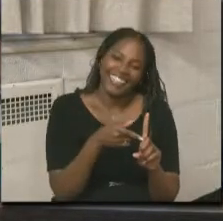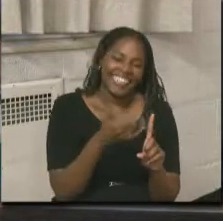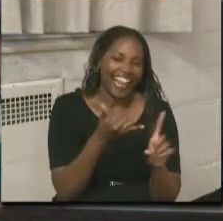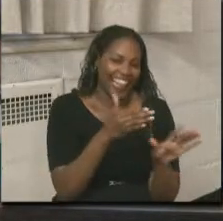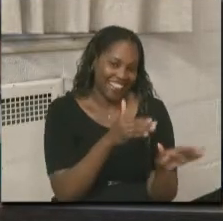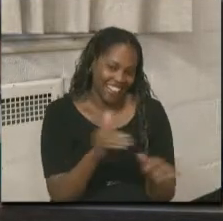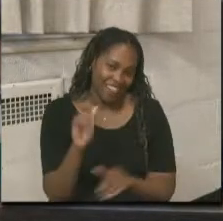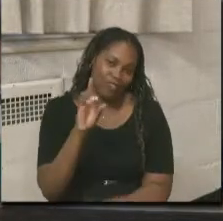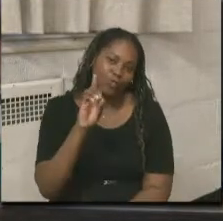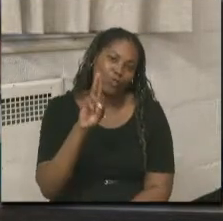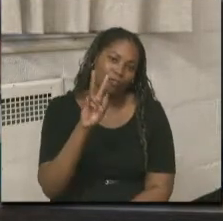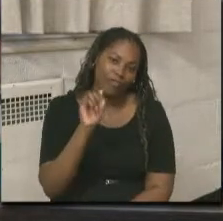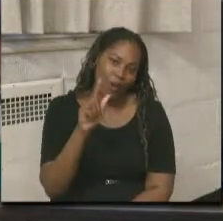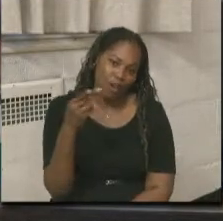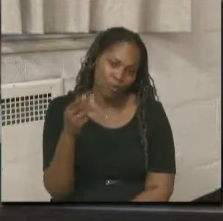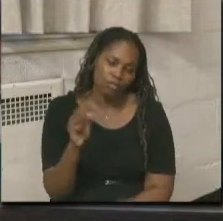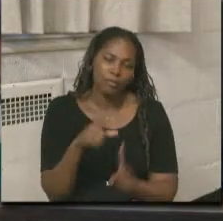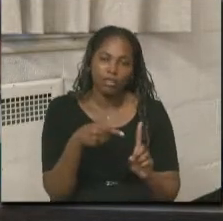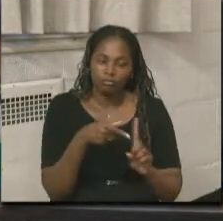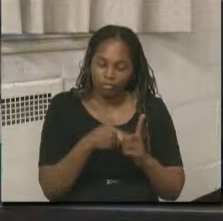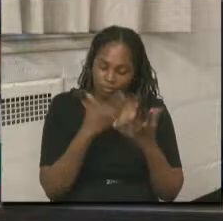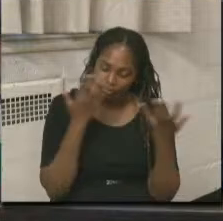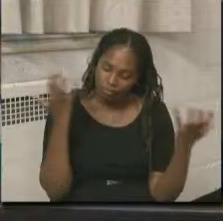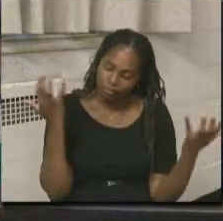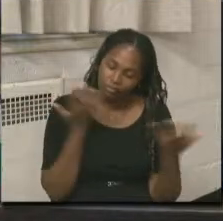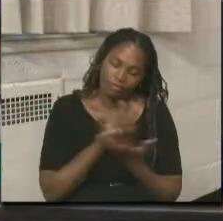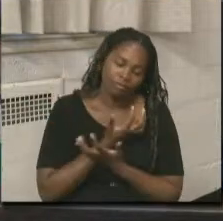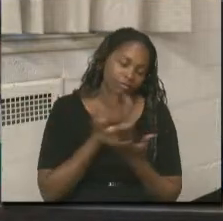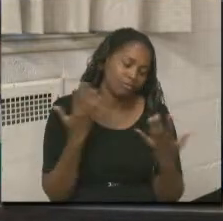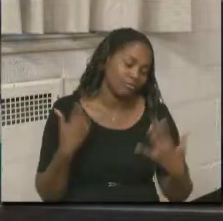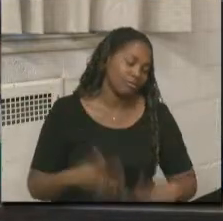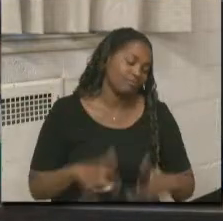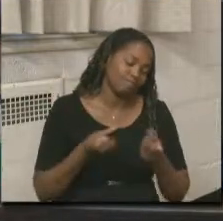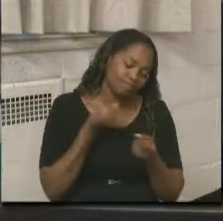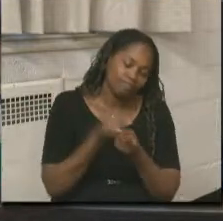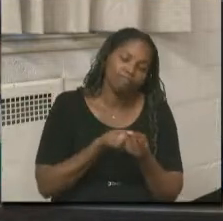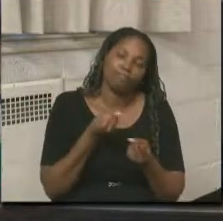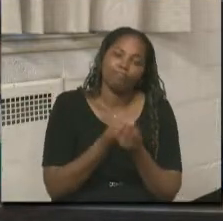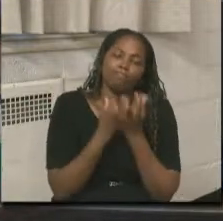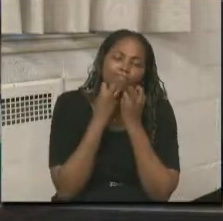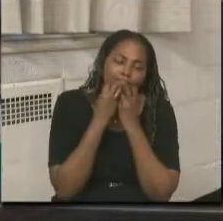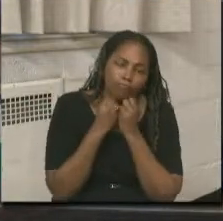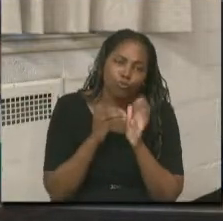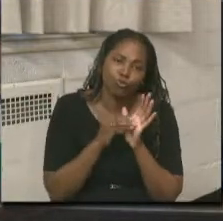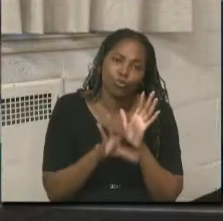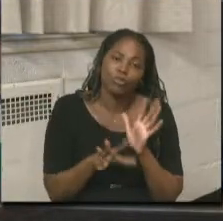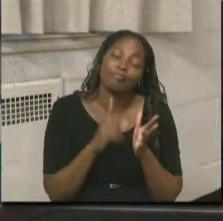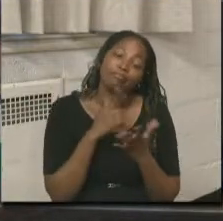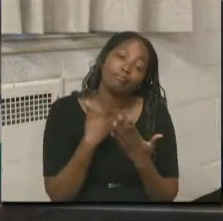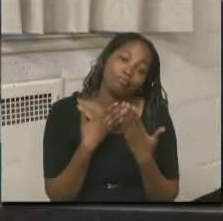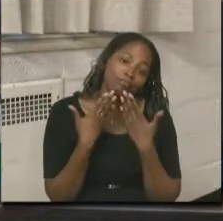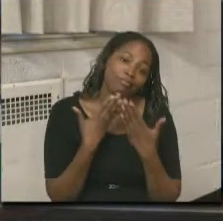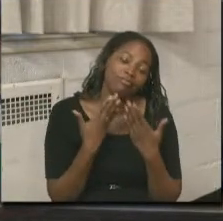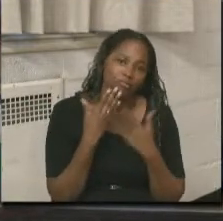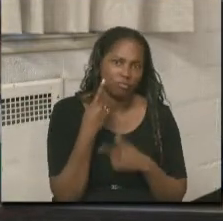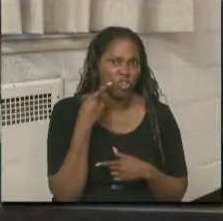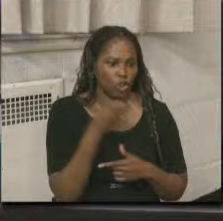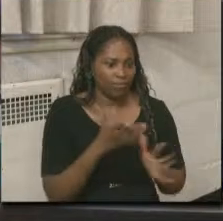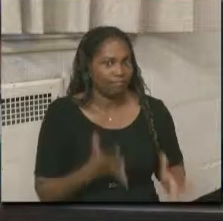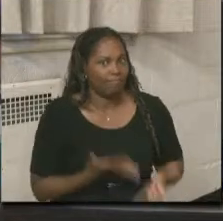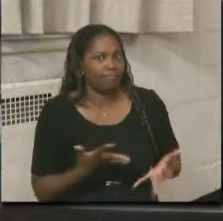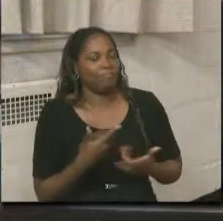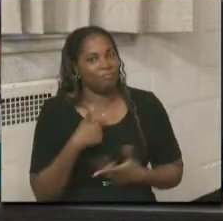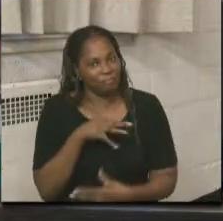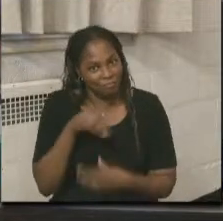has truly been a force to be reckoned with for students, and she has cared about us so much, and I'm so grateful for her because she also pushed me to run for